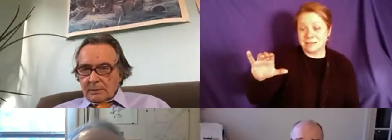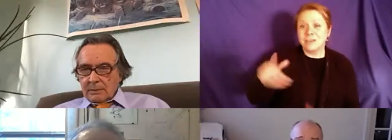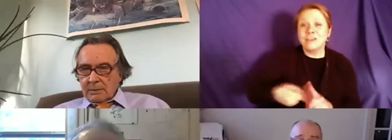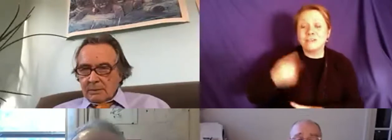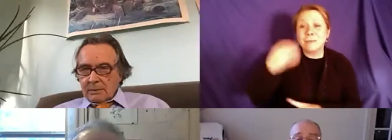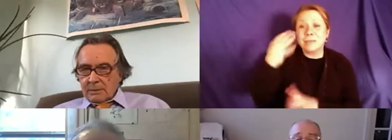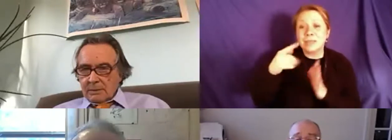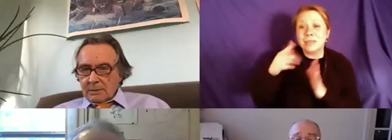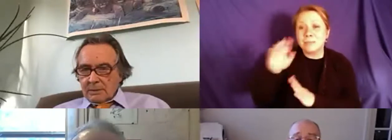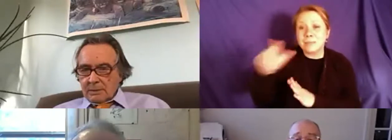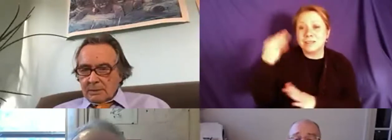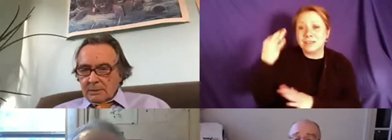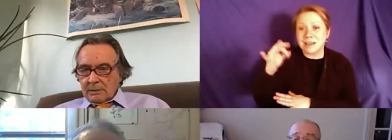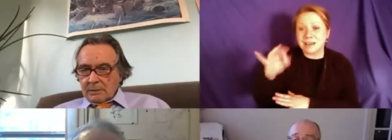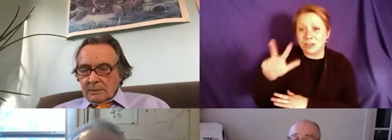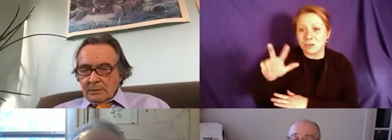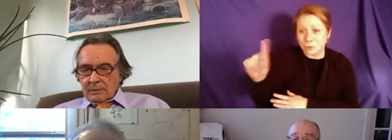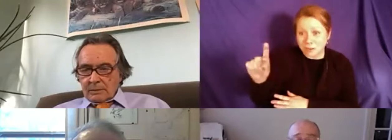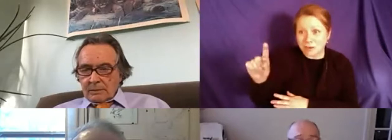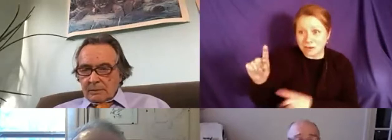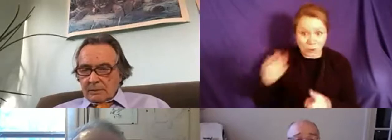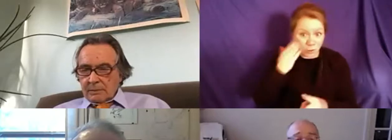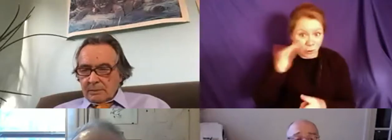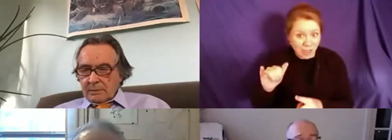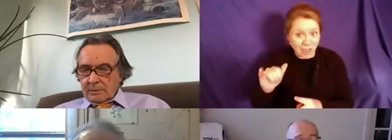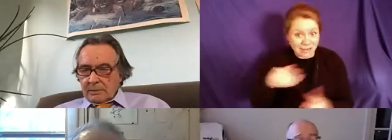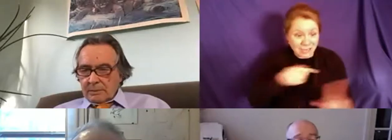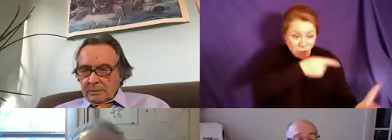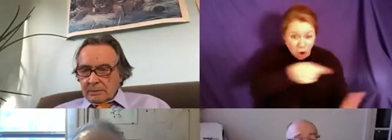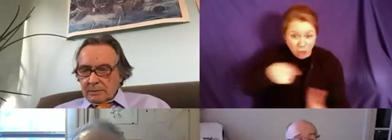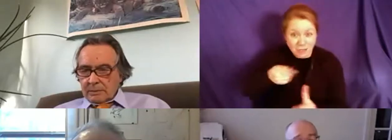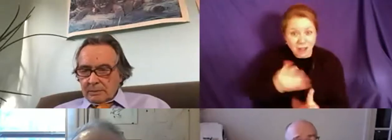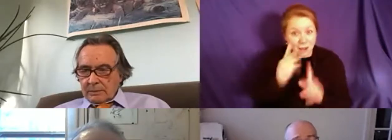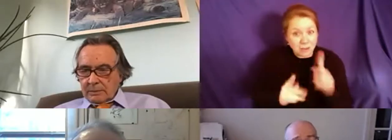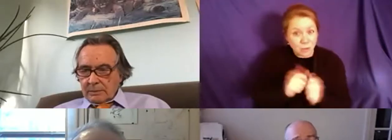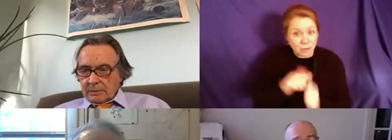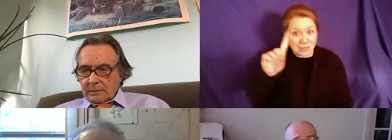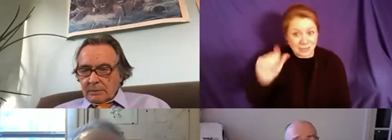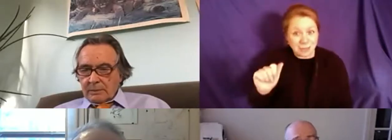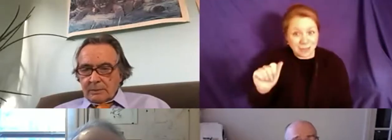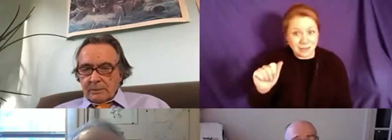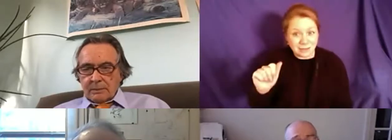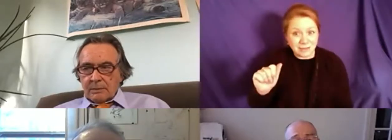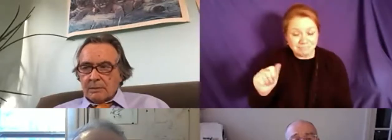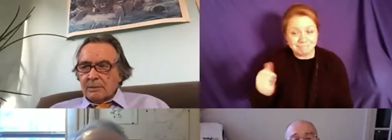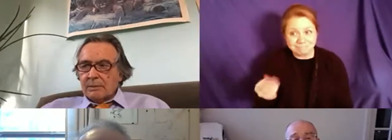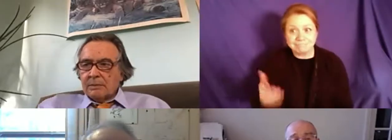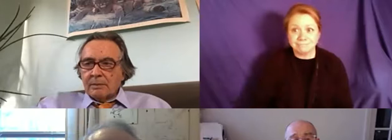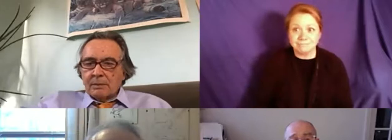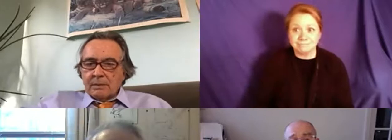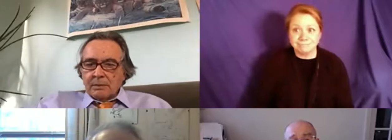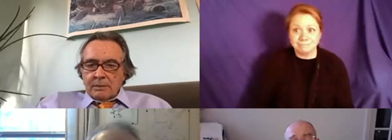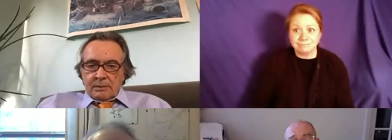1931. And as you know, that targeted a lot of people with disabilities. And people